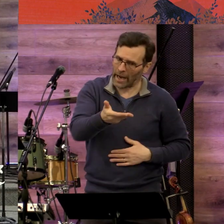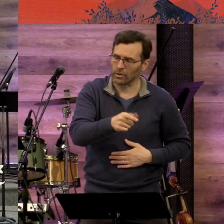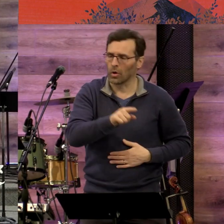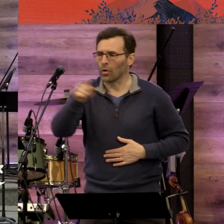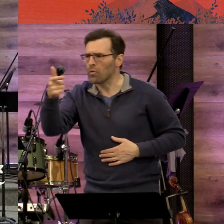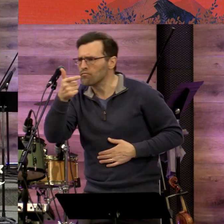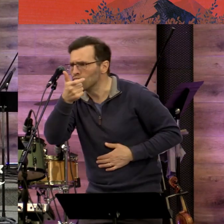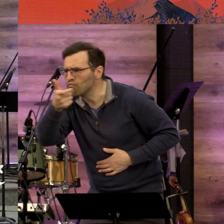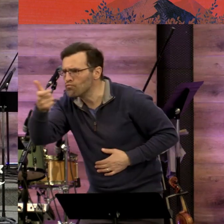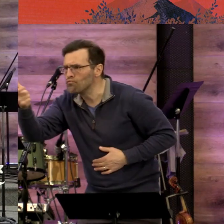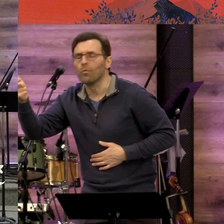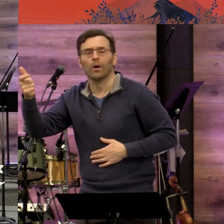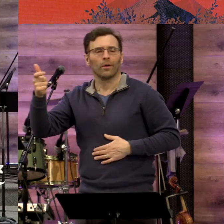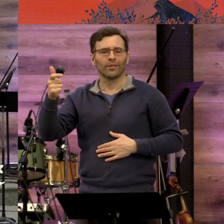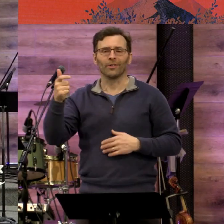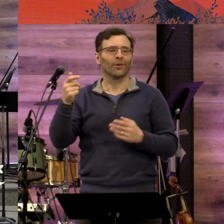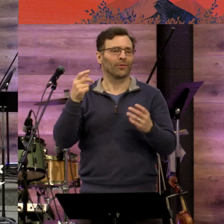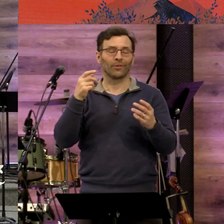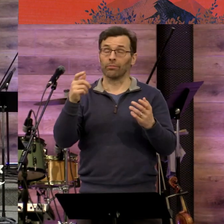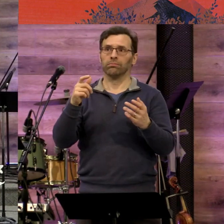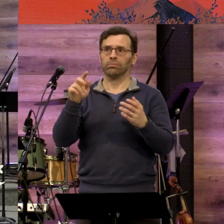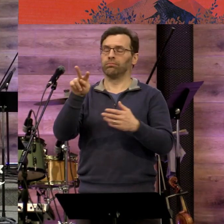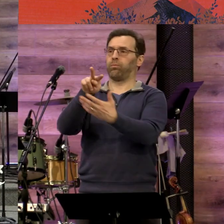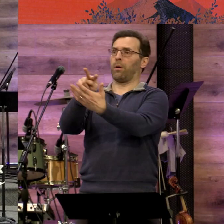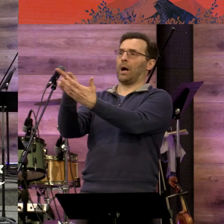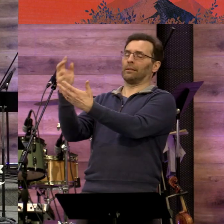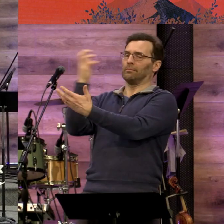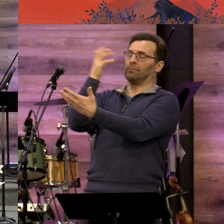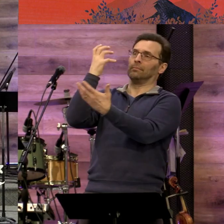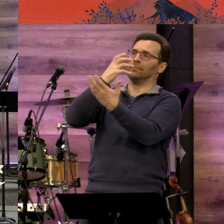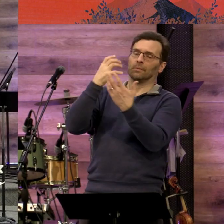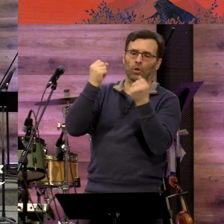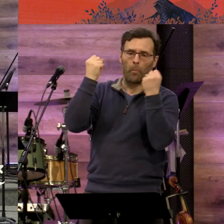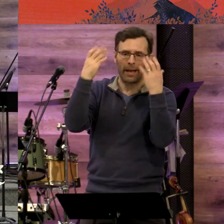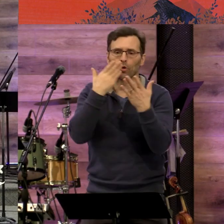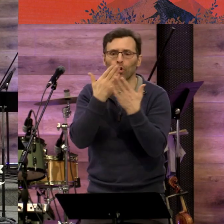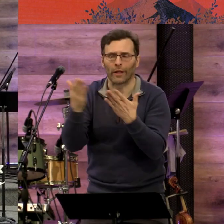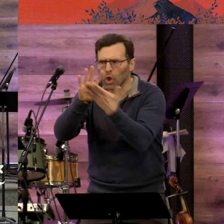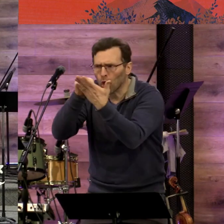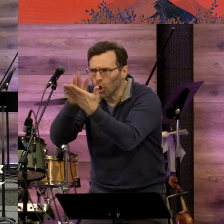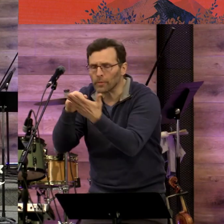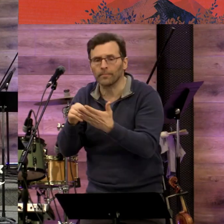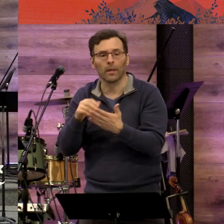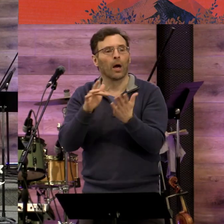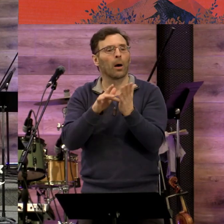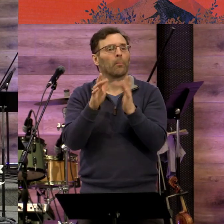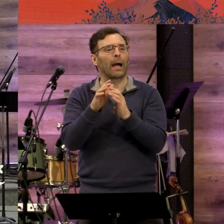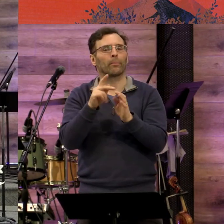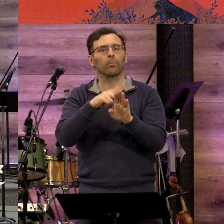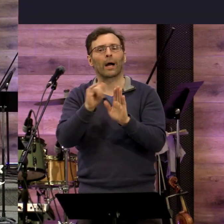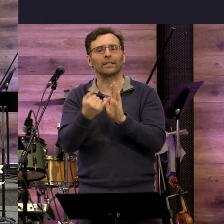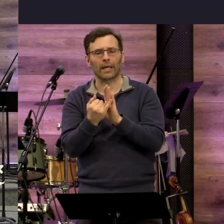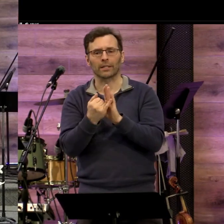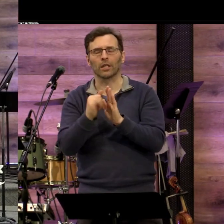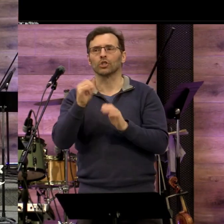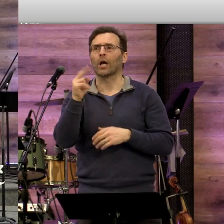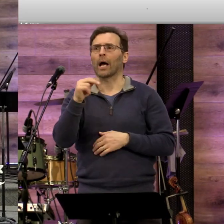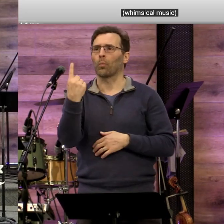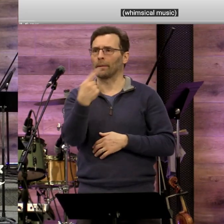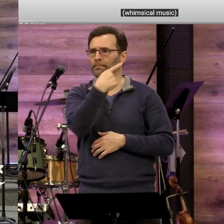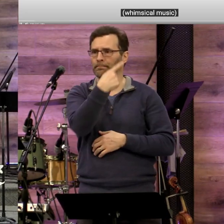there and you'll your mind will be blown. I'll just put it that way. So here's the Bible Project, John 1.